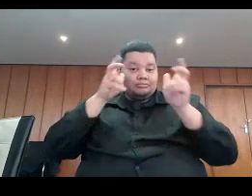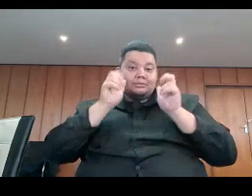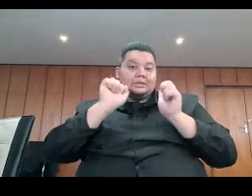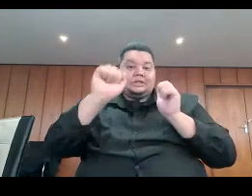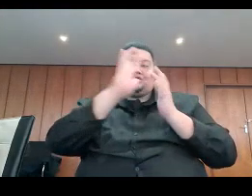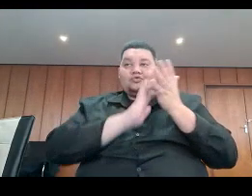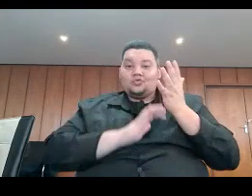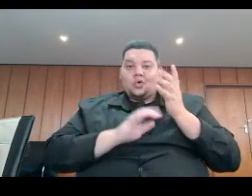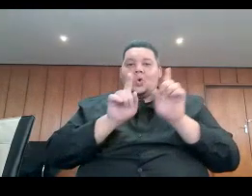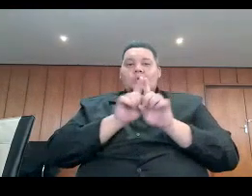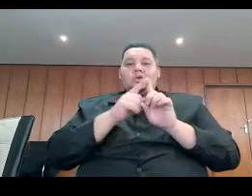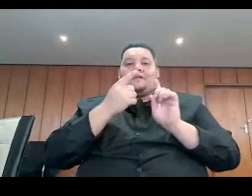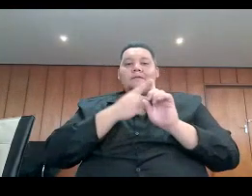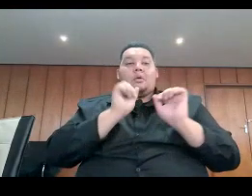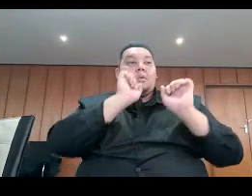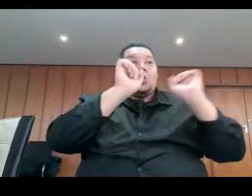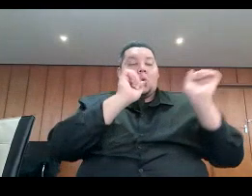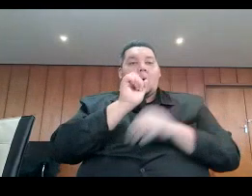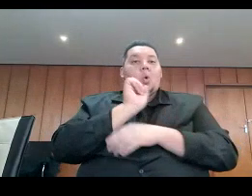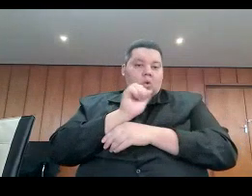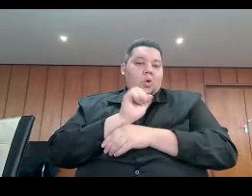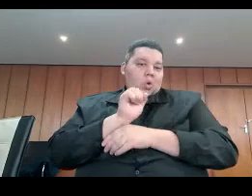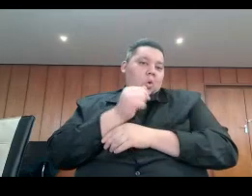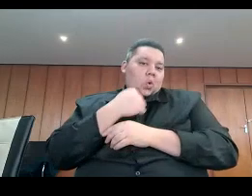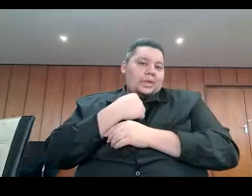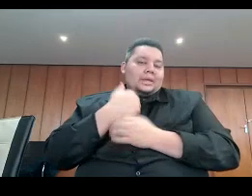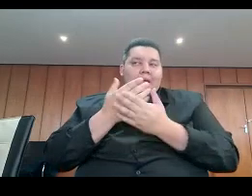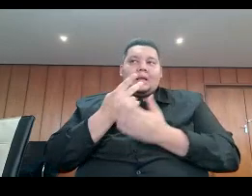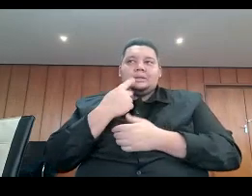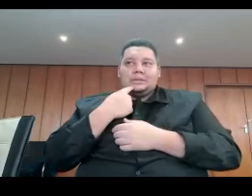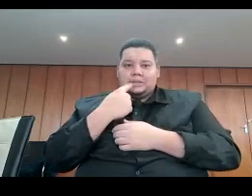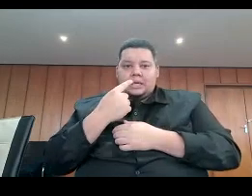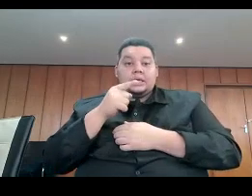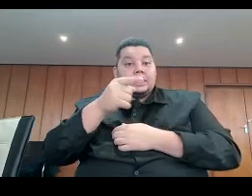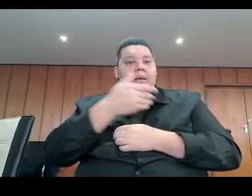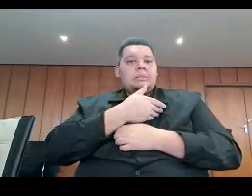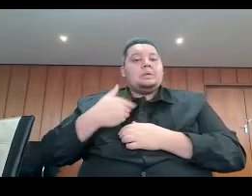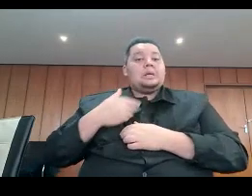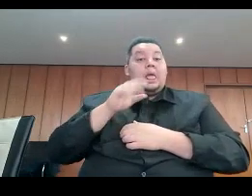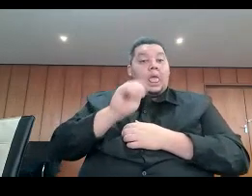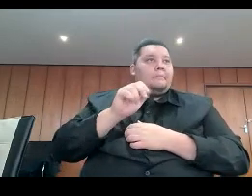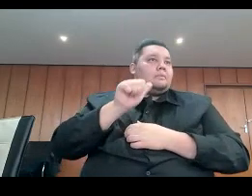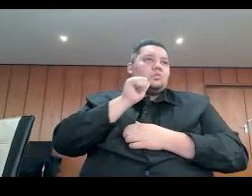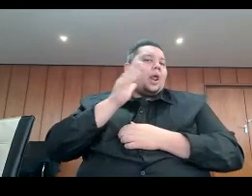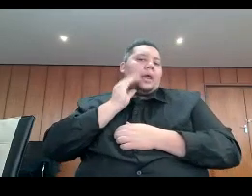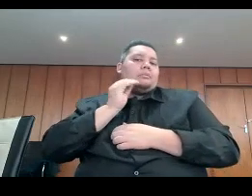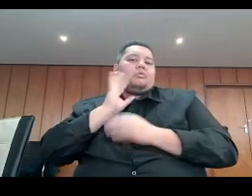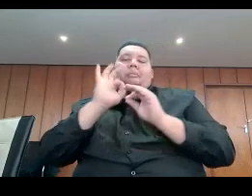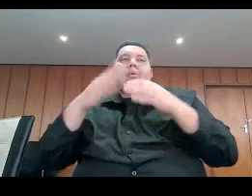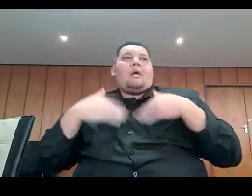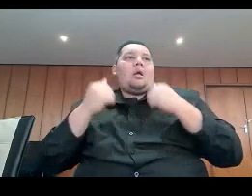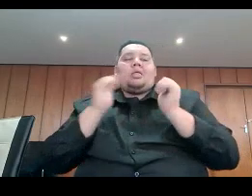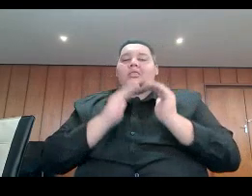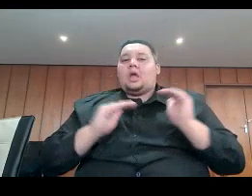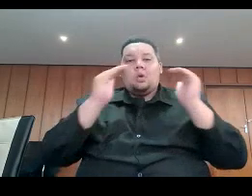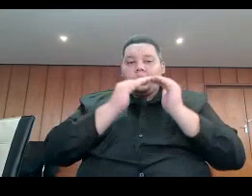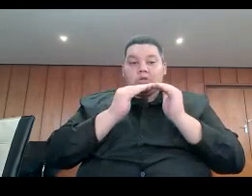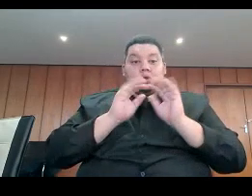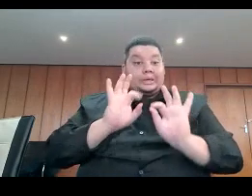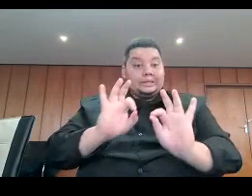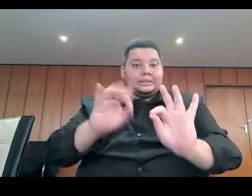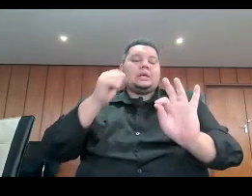your nods, we can say safely that Muslim doesn't experience health equity. And that's a goal